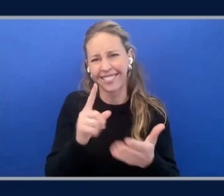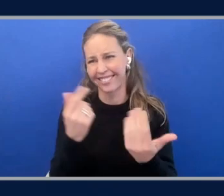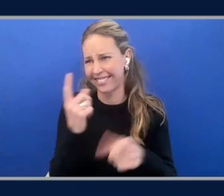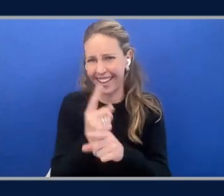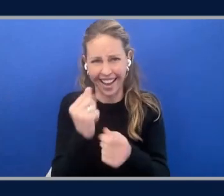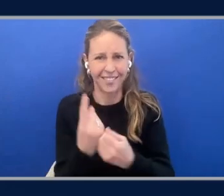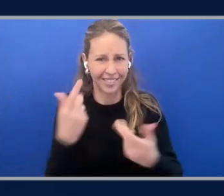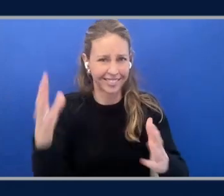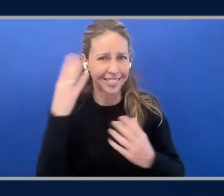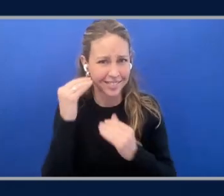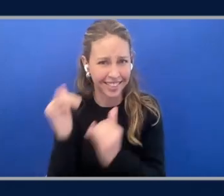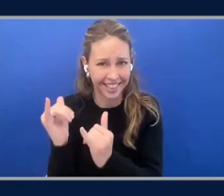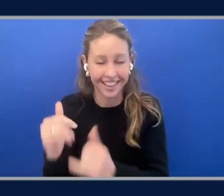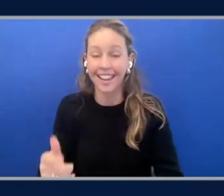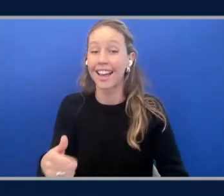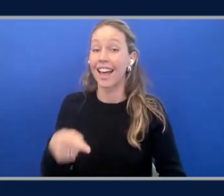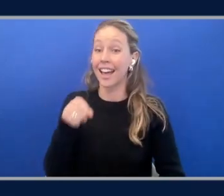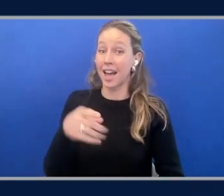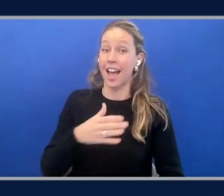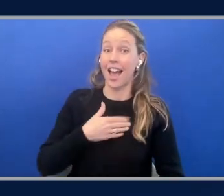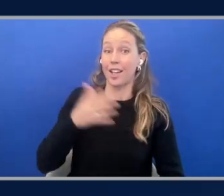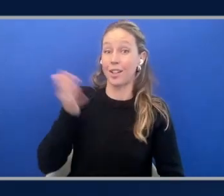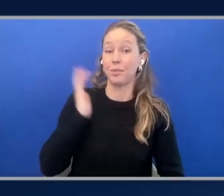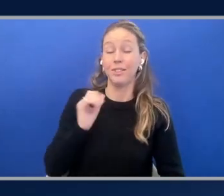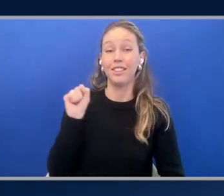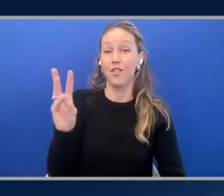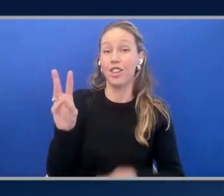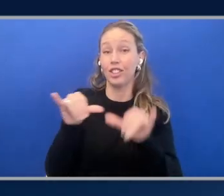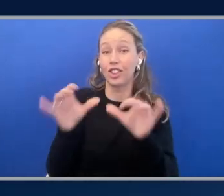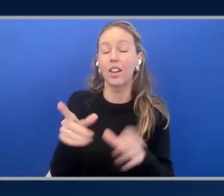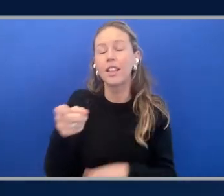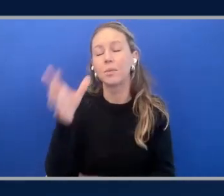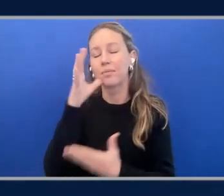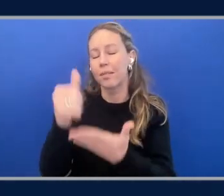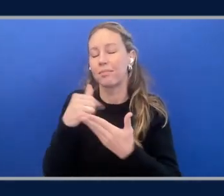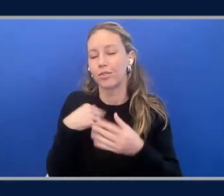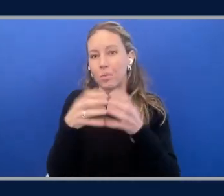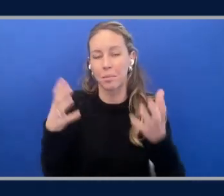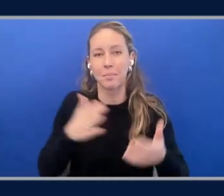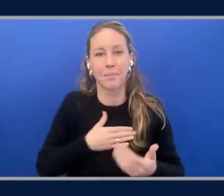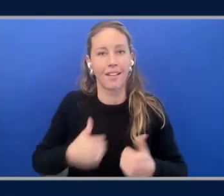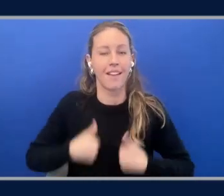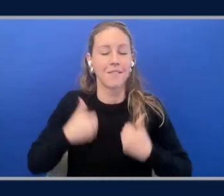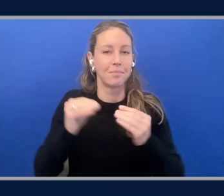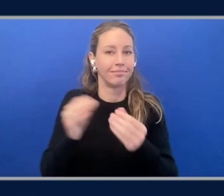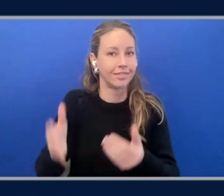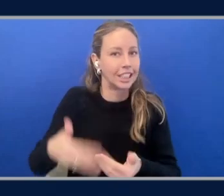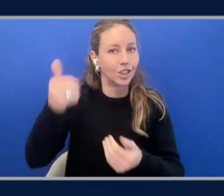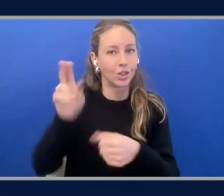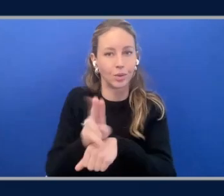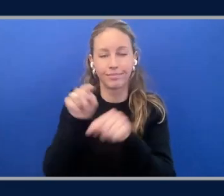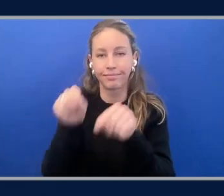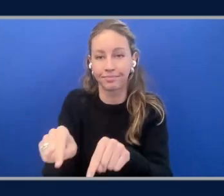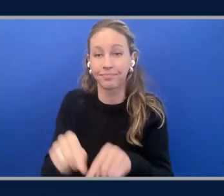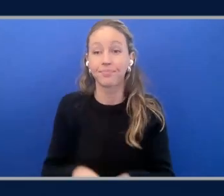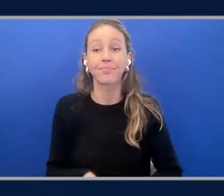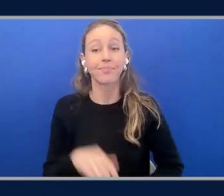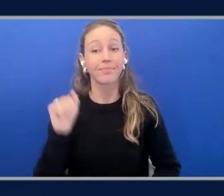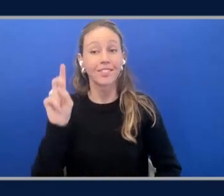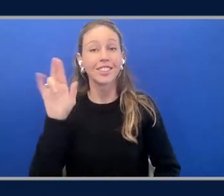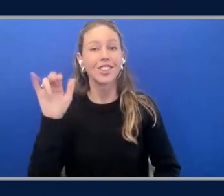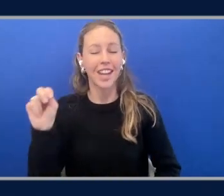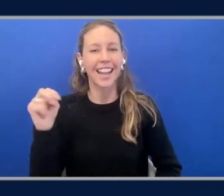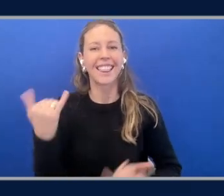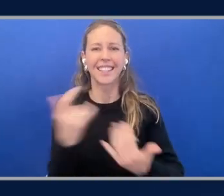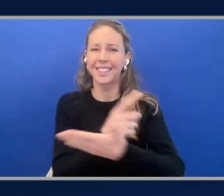to be a software engineer. This would have made my life so much easier. Yeah, that seems to be a pretty consistent theme this week. This would have been a lot better, a couple